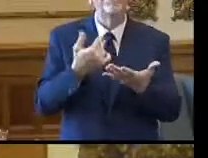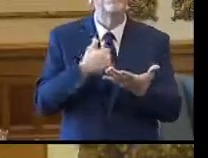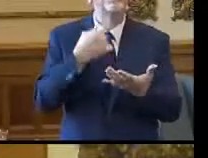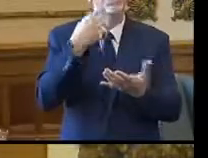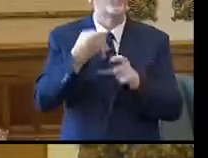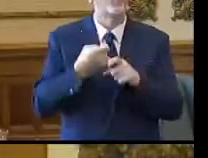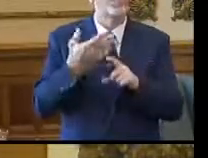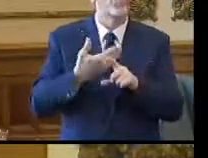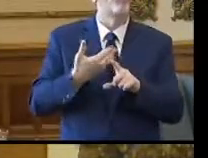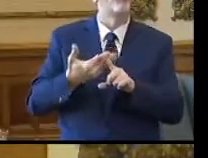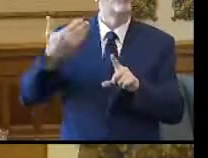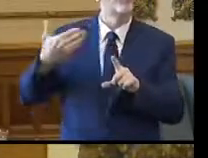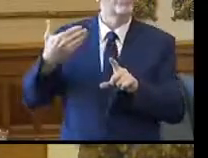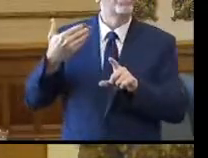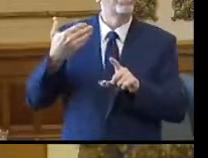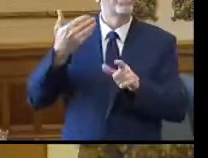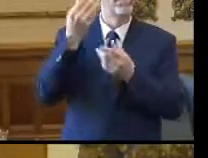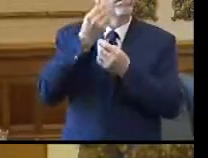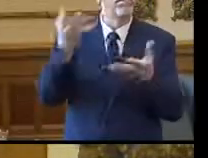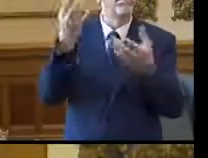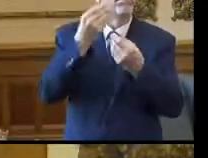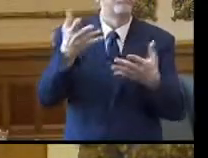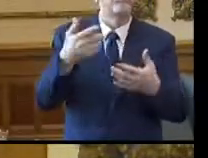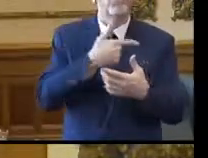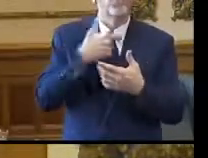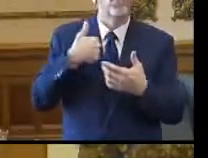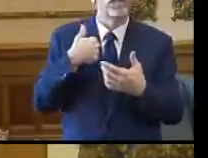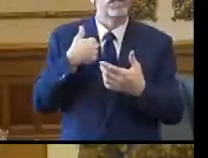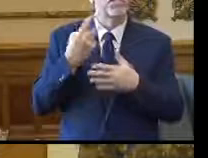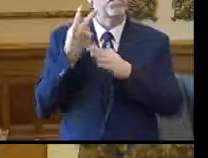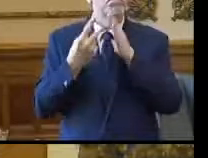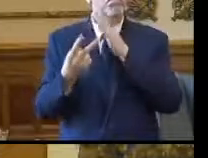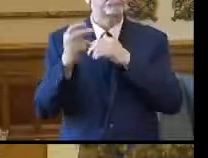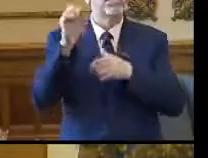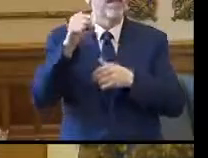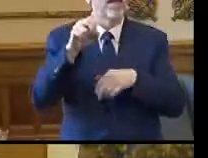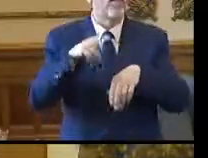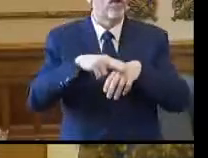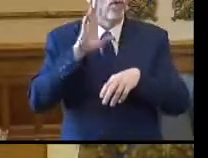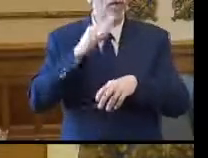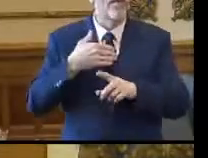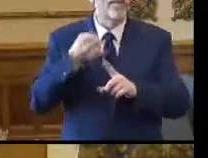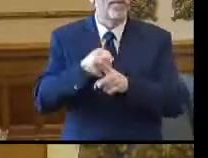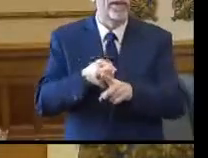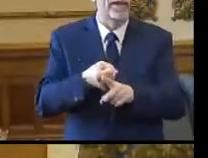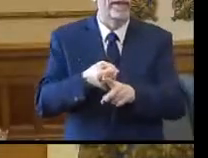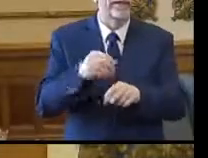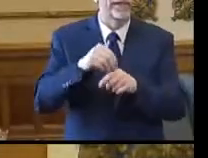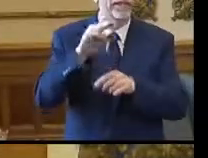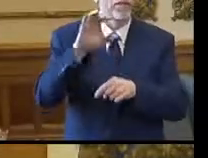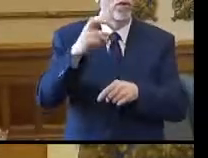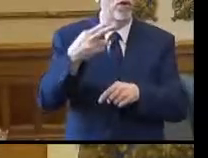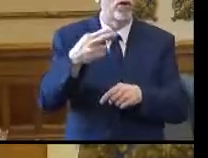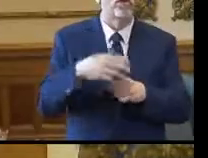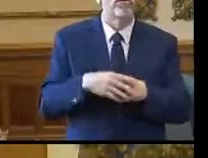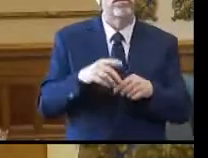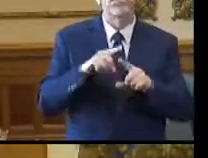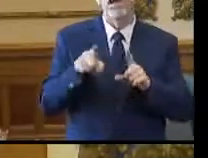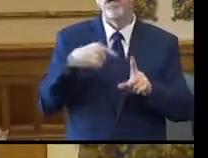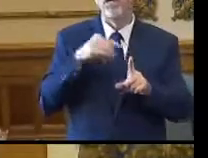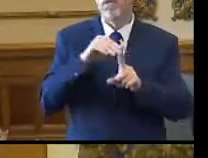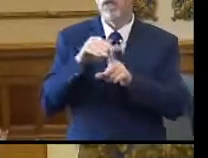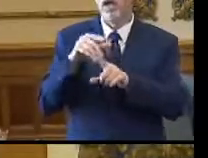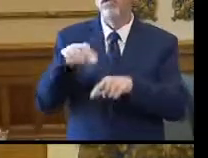previous releases, that we were anticipating seeing some impact already in March. But as a